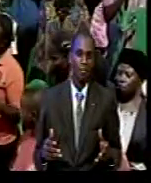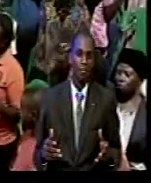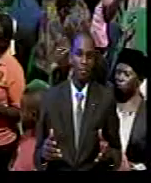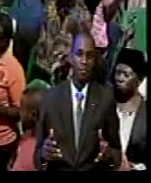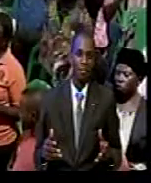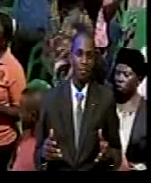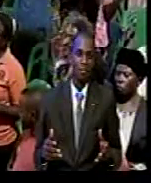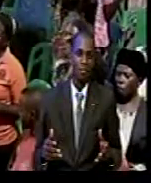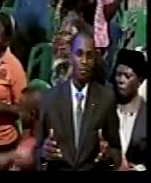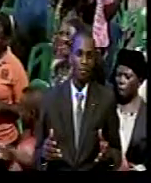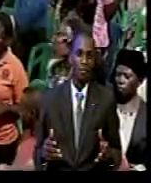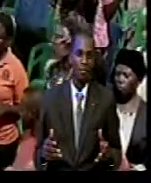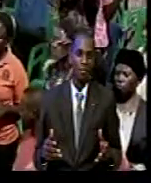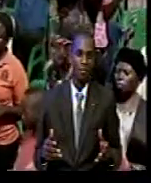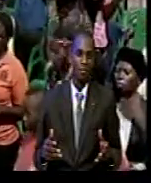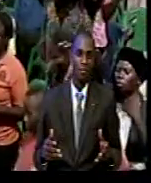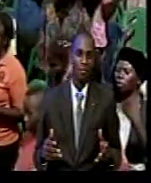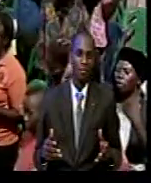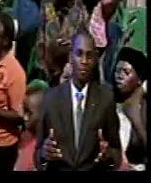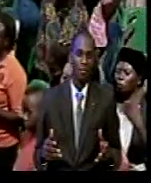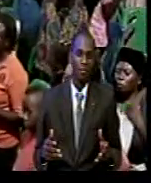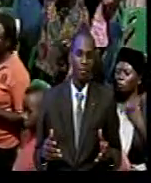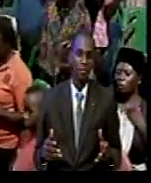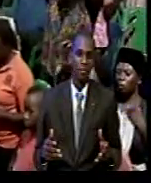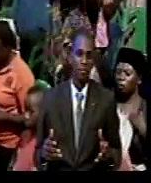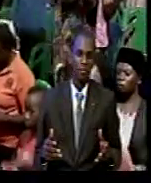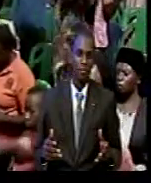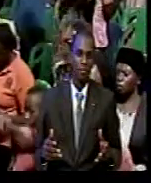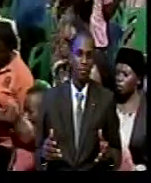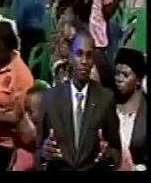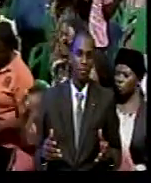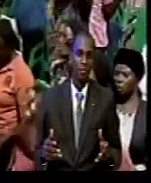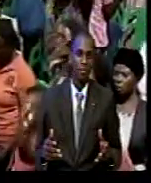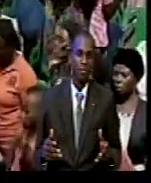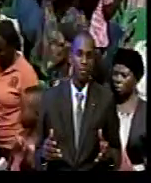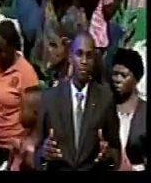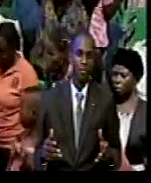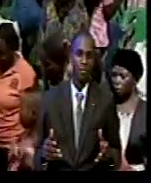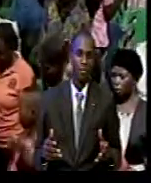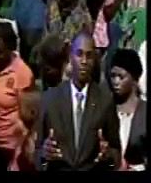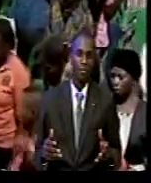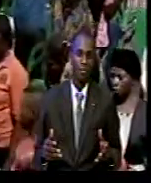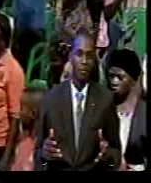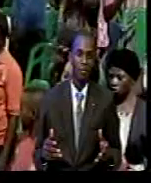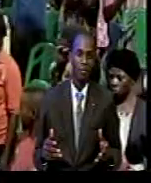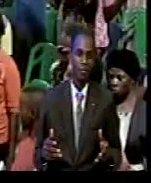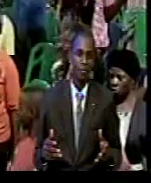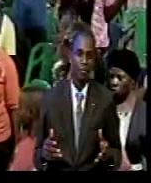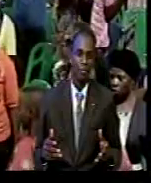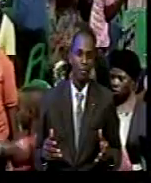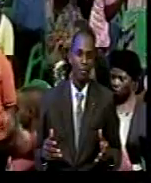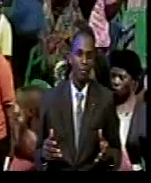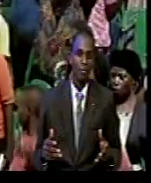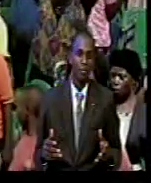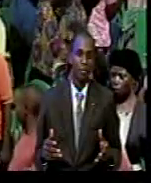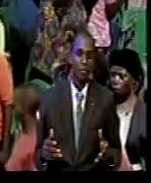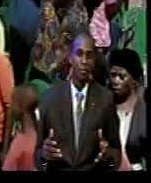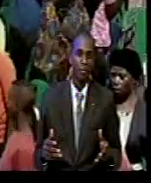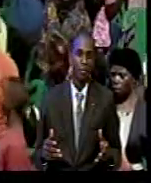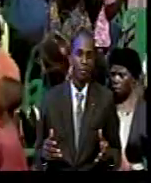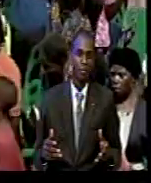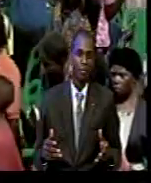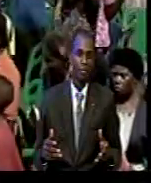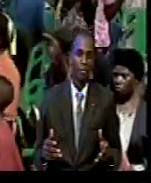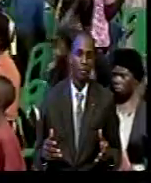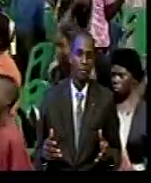ministering to us, bringing the word of life, teaching us the way of heaven, praying for